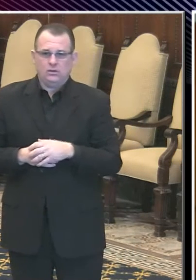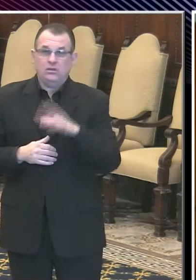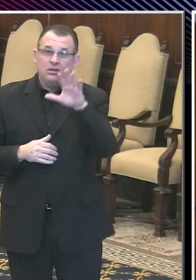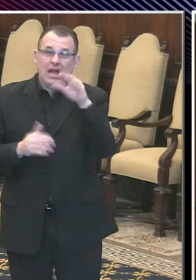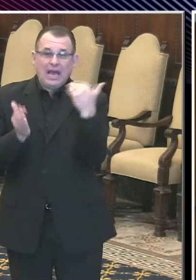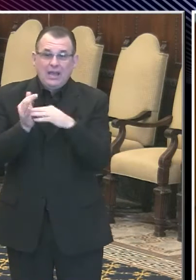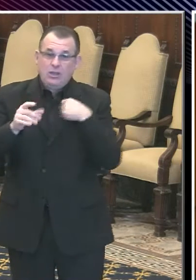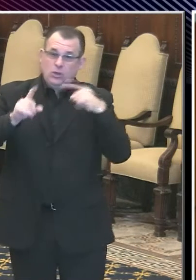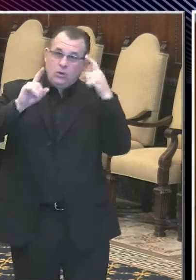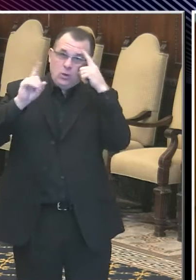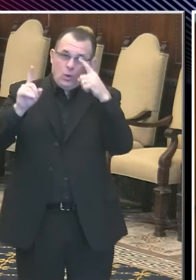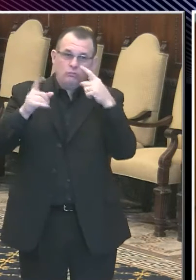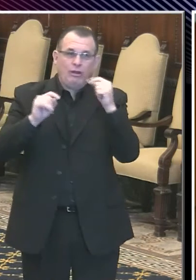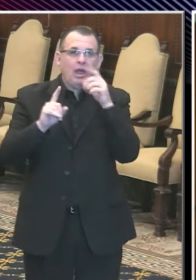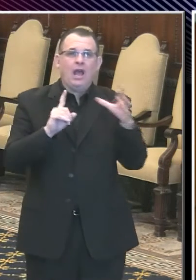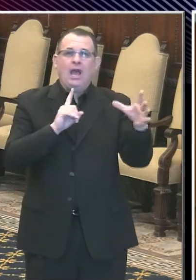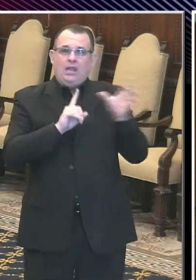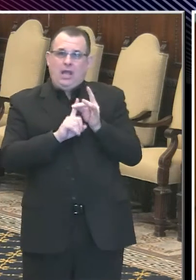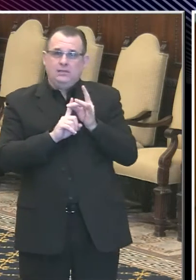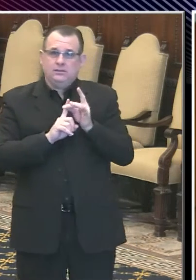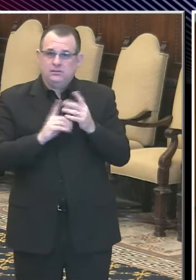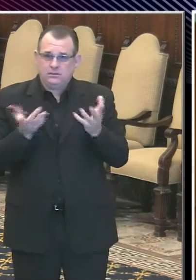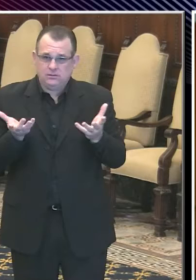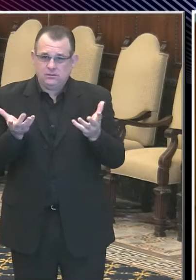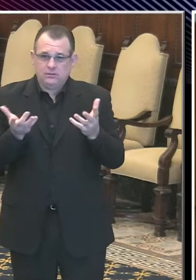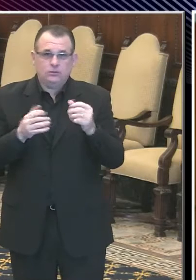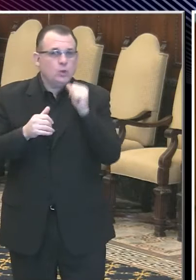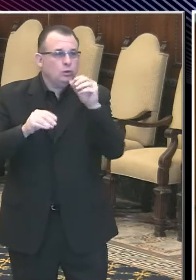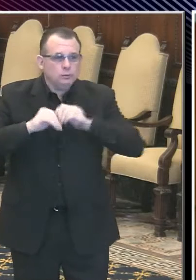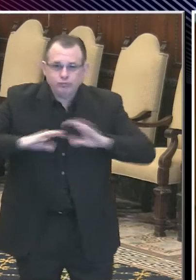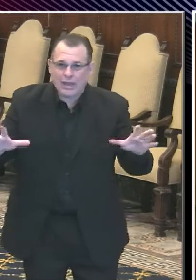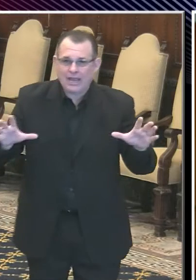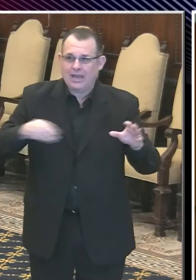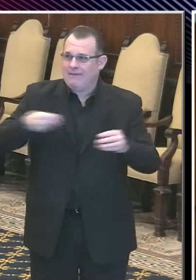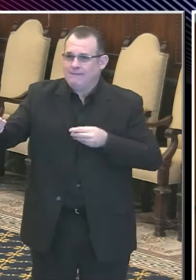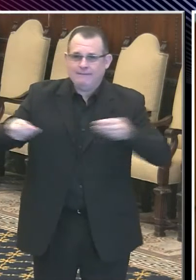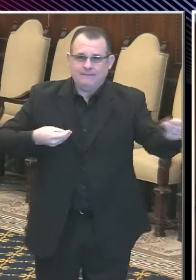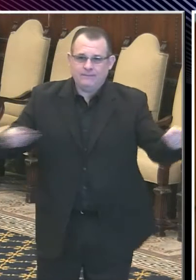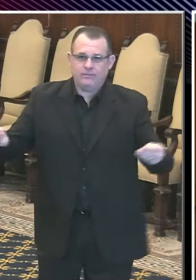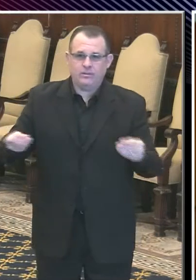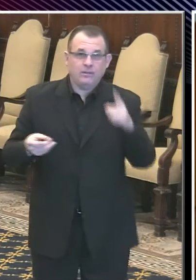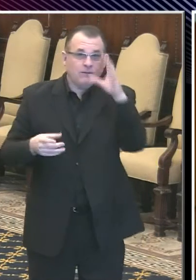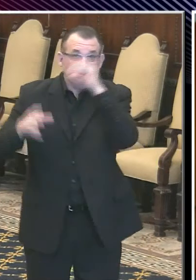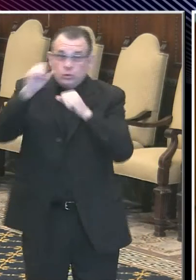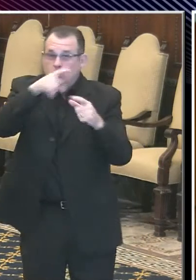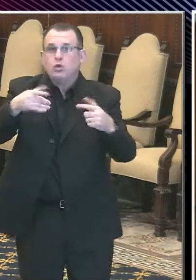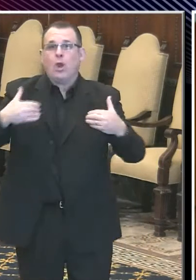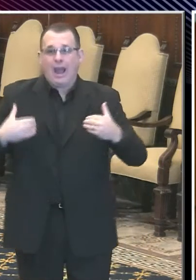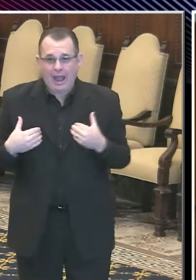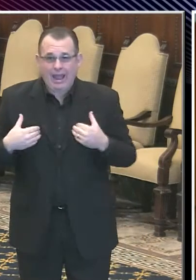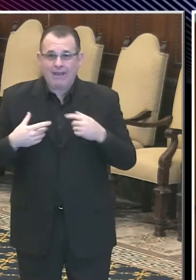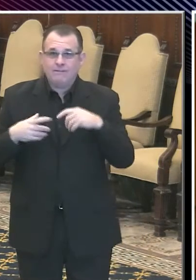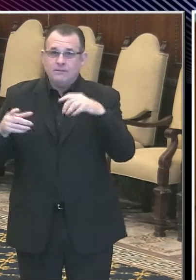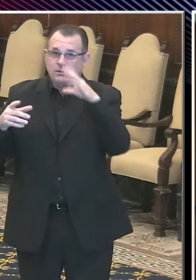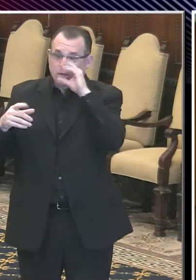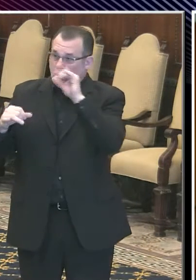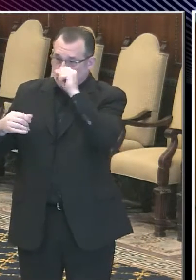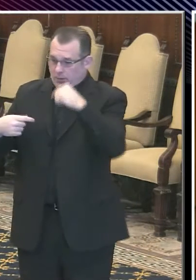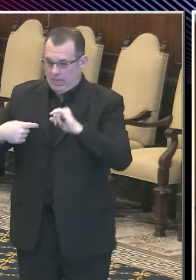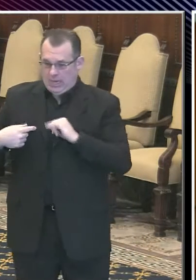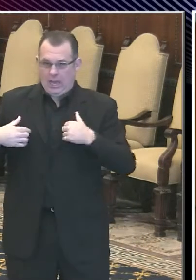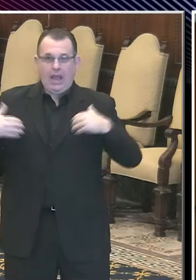virus. Assume everyone you come in contact with has it. Assume that you have it, which means keep your distance from people. You have to go out and make sure you wear a